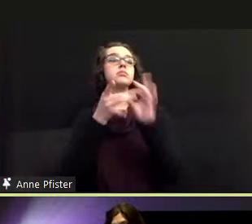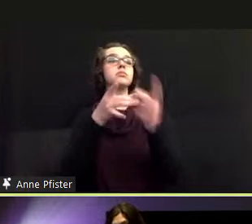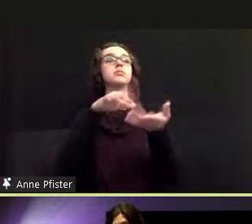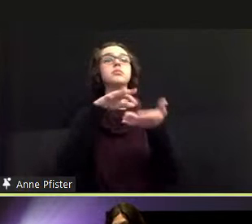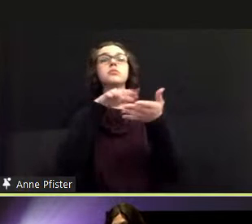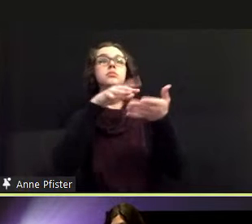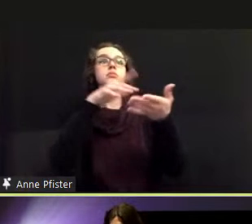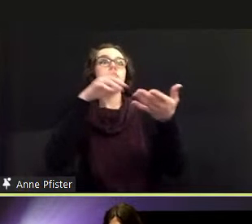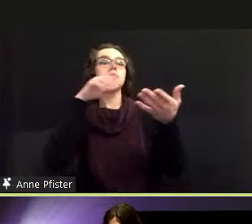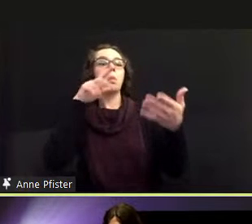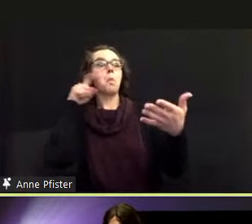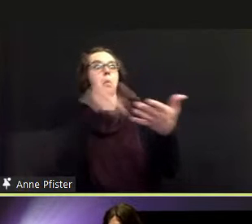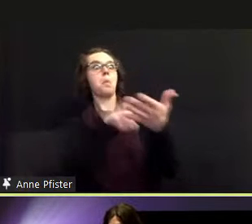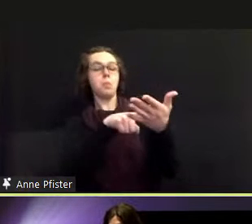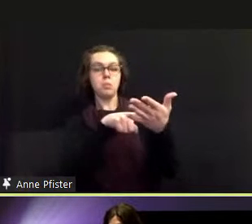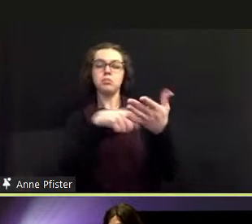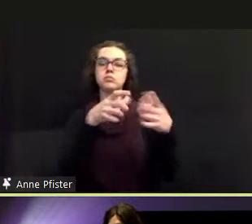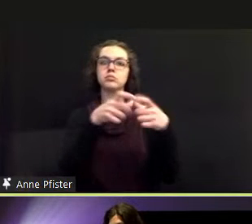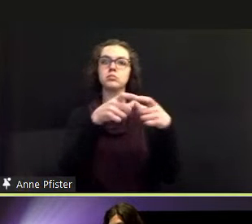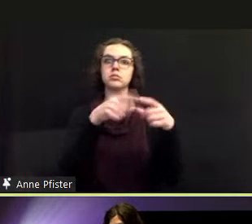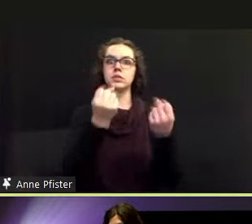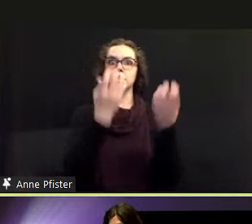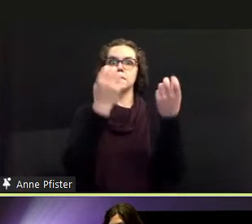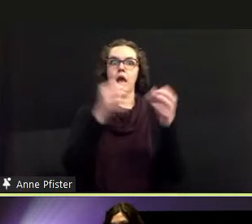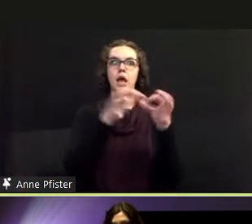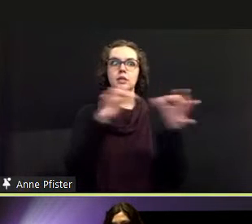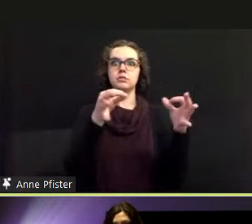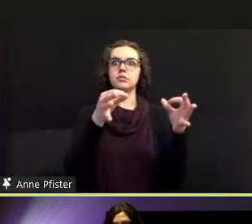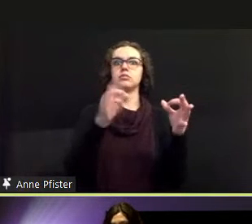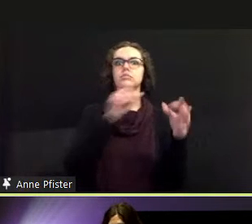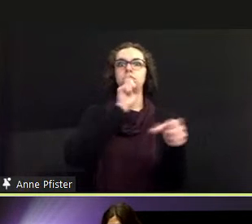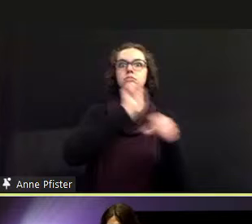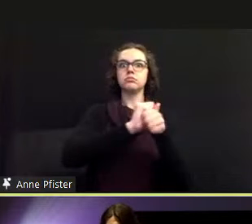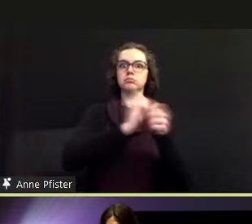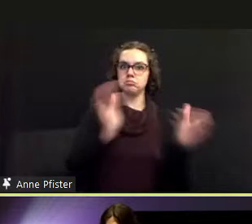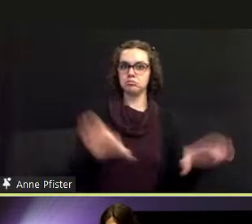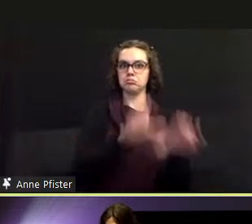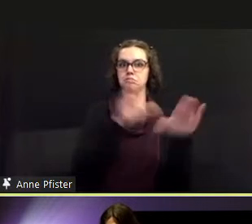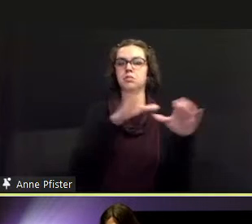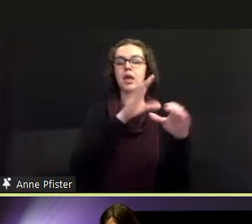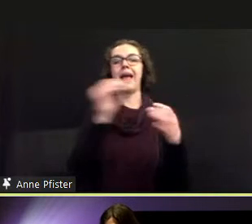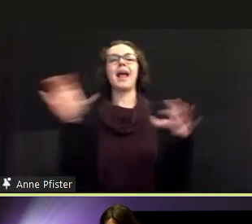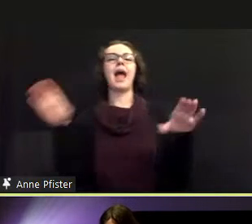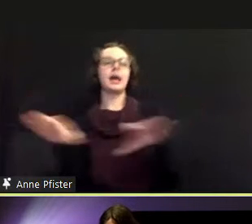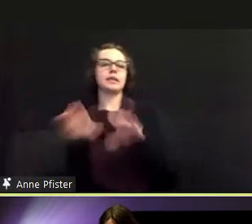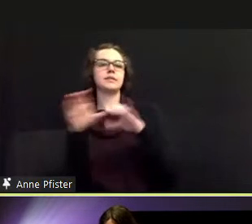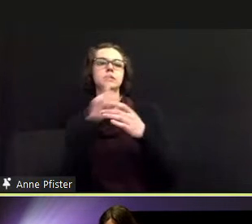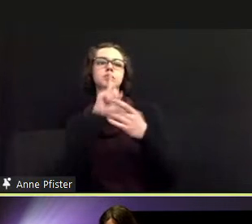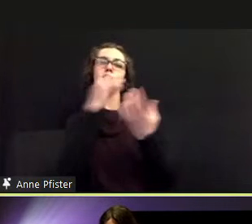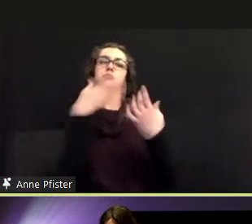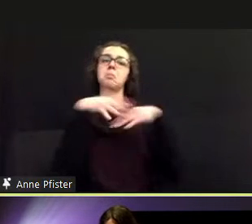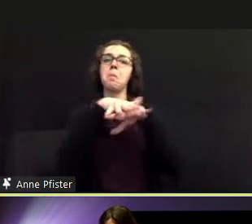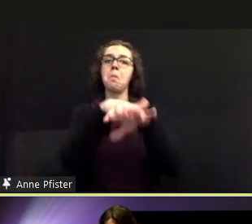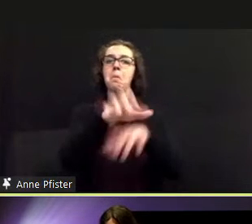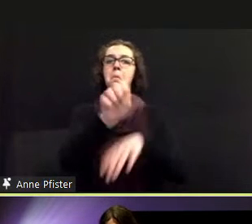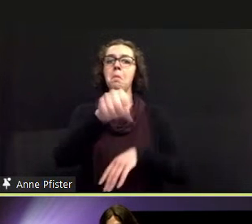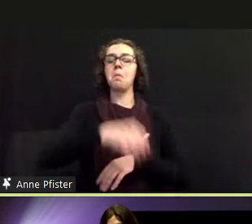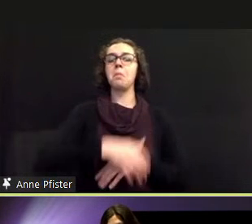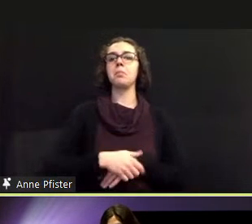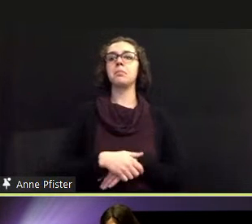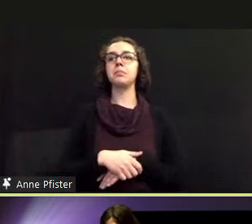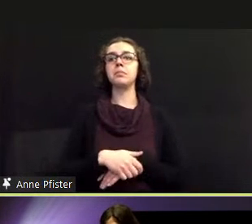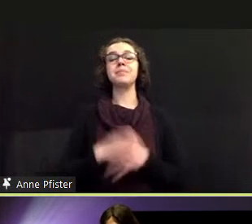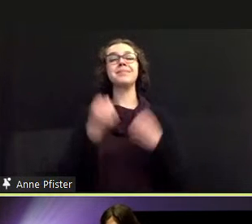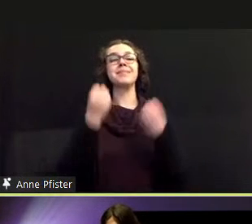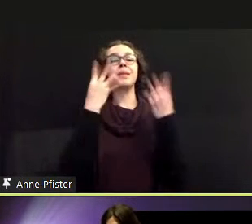nature of sign languages and concerted deaf activism, categories which of course overlap in important ways, in many